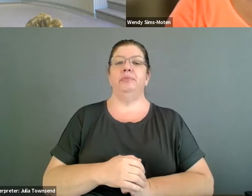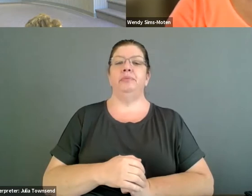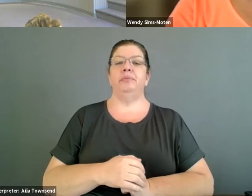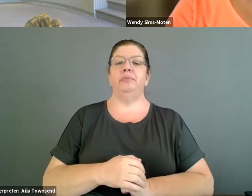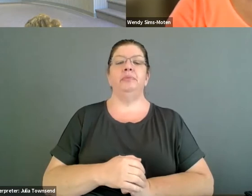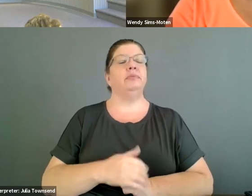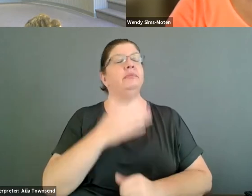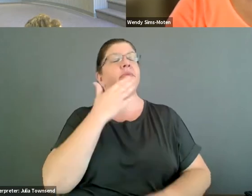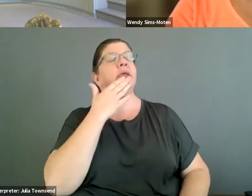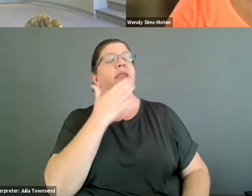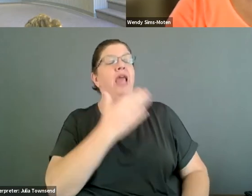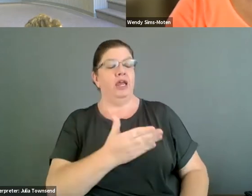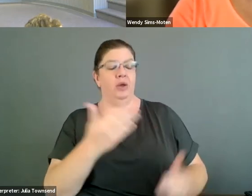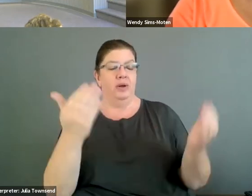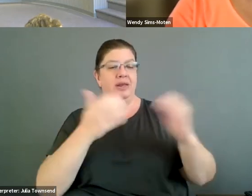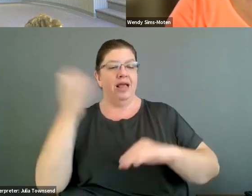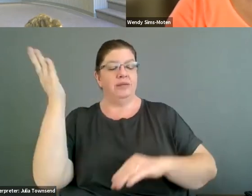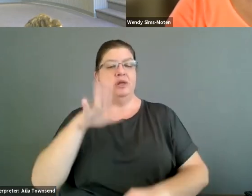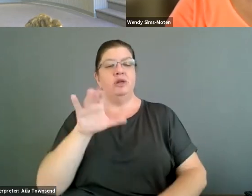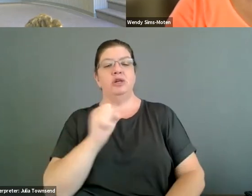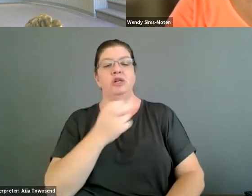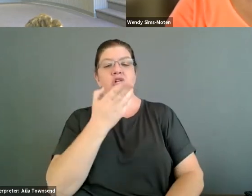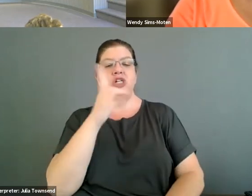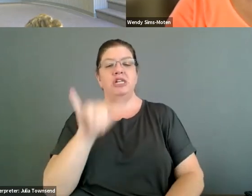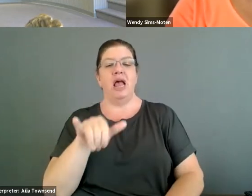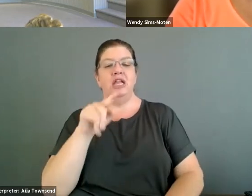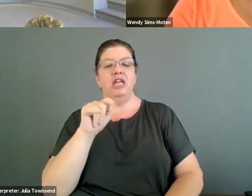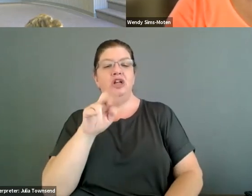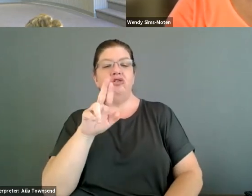Thank you. Next speaker, Shelley Trust.